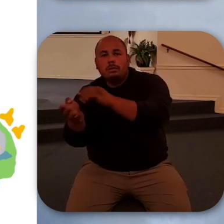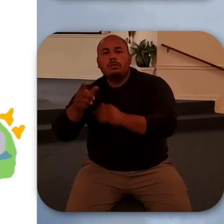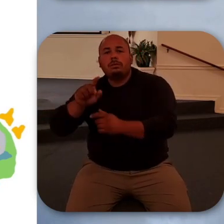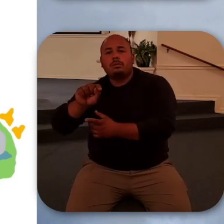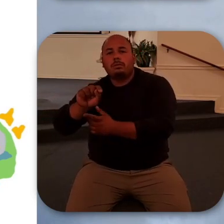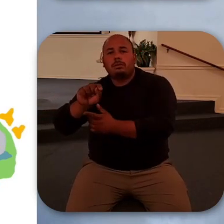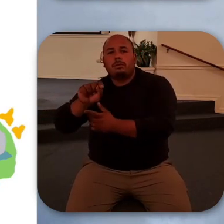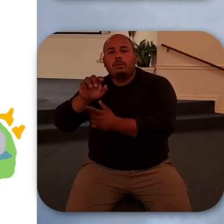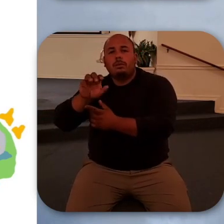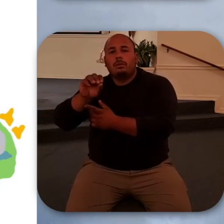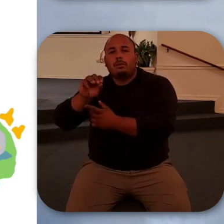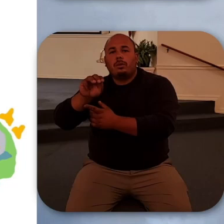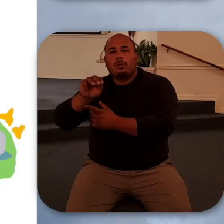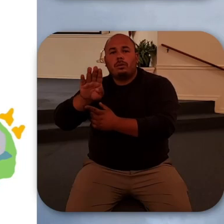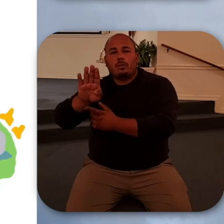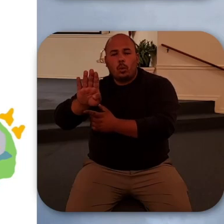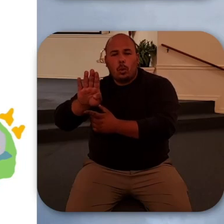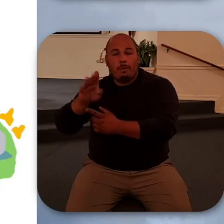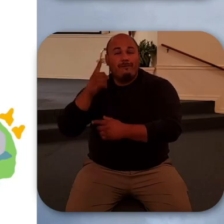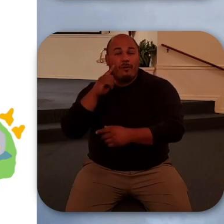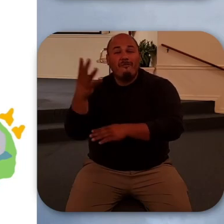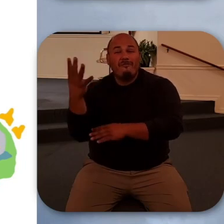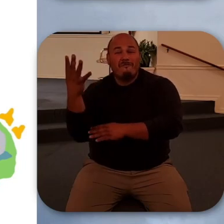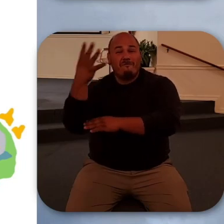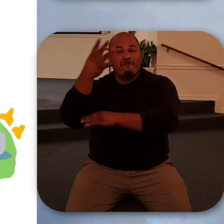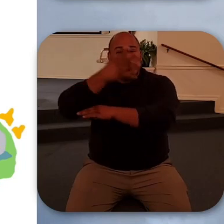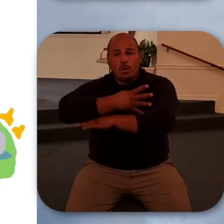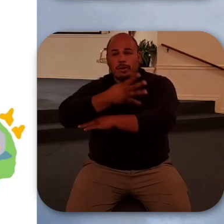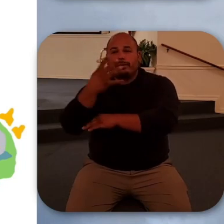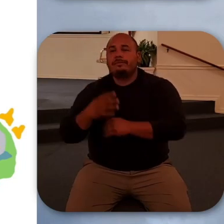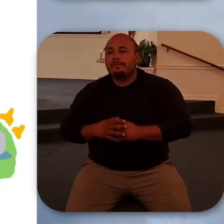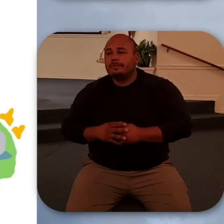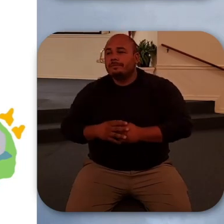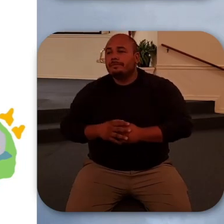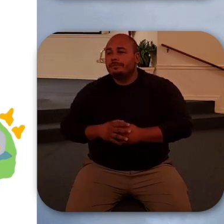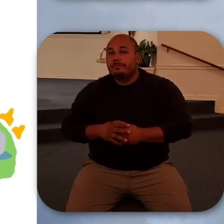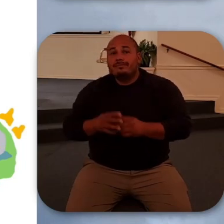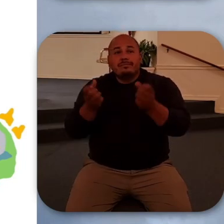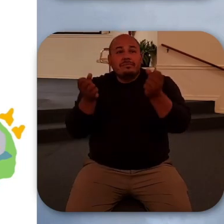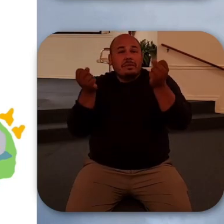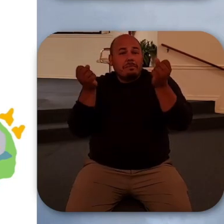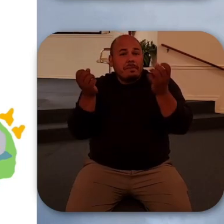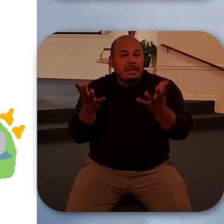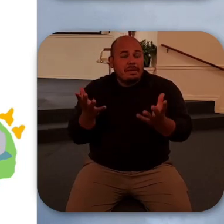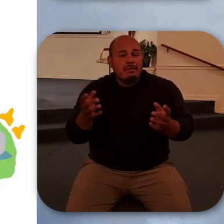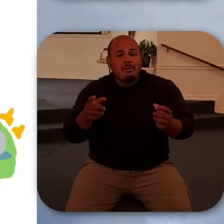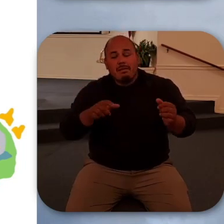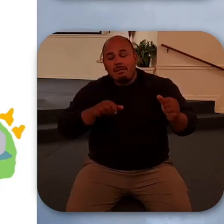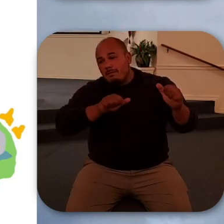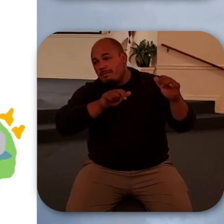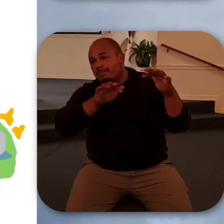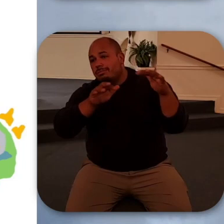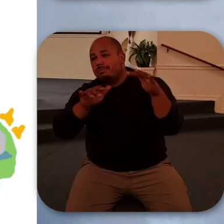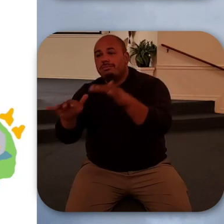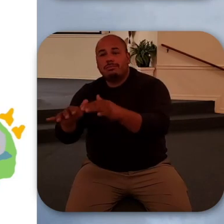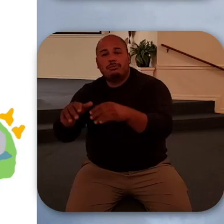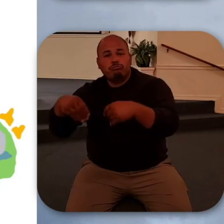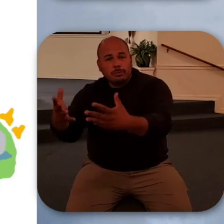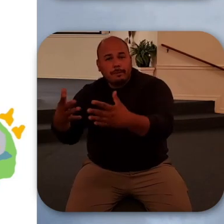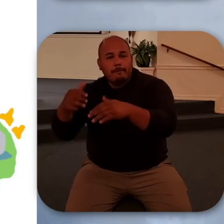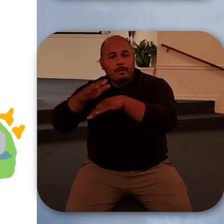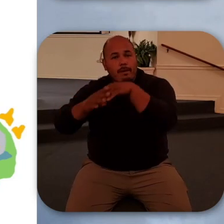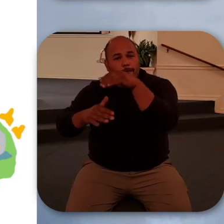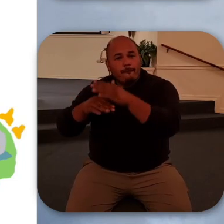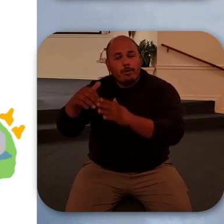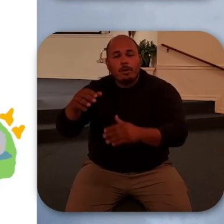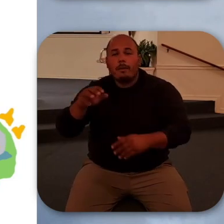miles from Jerusalem, and many Jews had come to Martha and Mary to comfort them in the loss of their brother. When Martha heard that Jesus was coming,